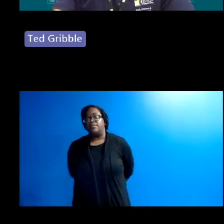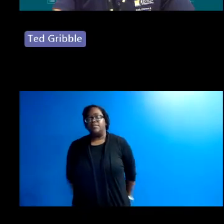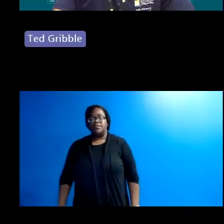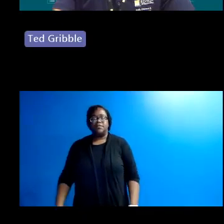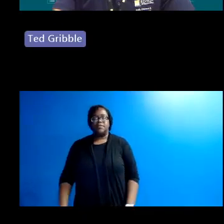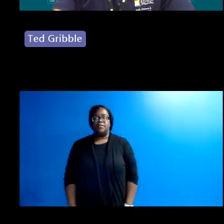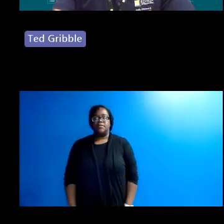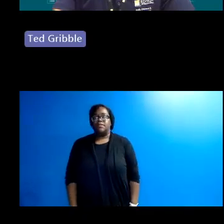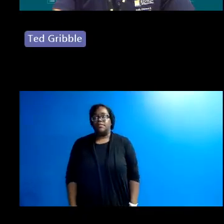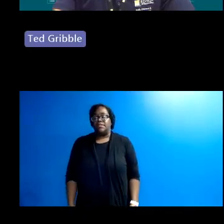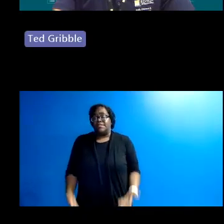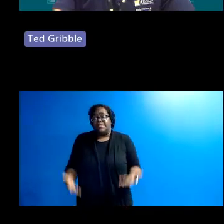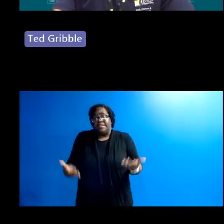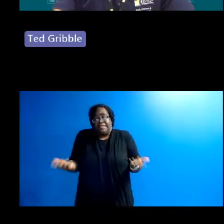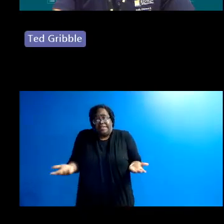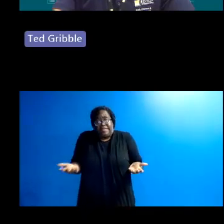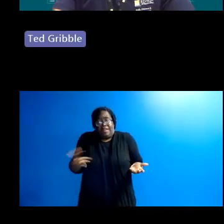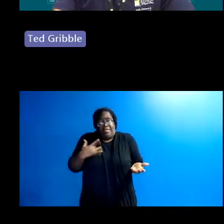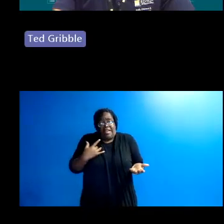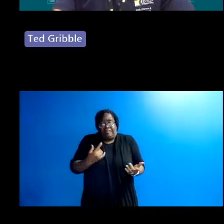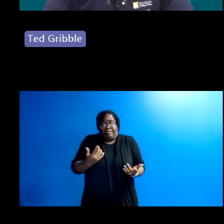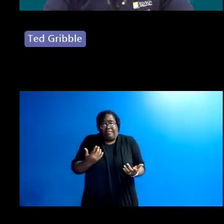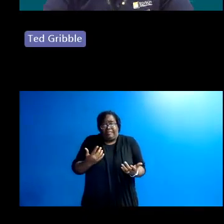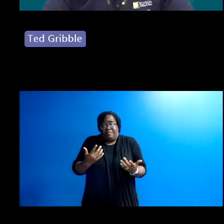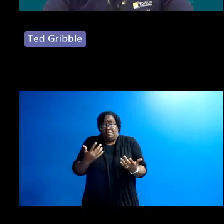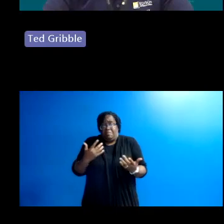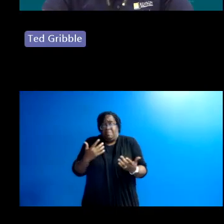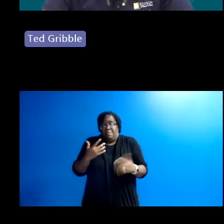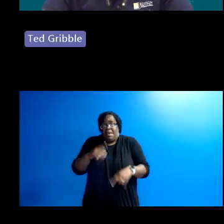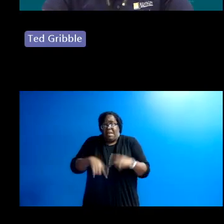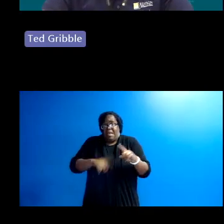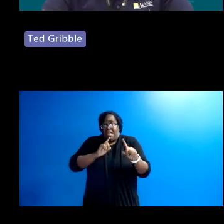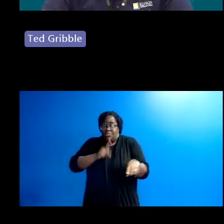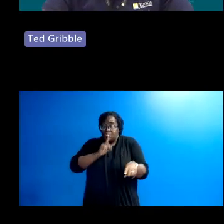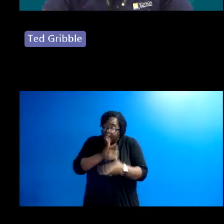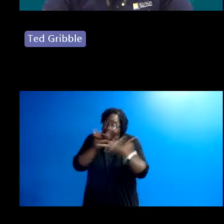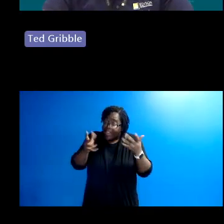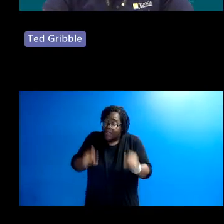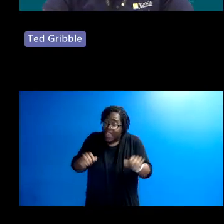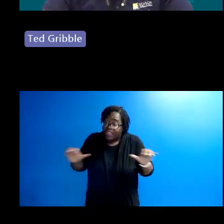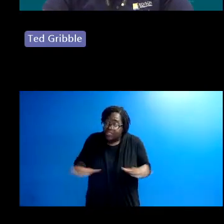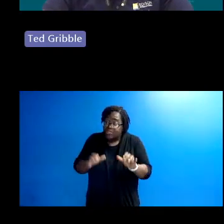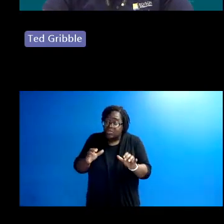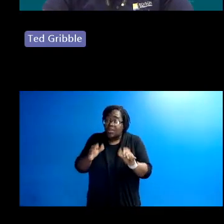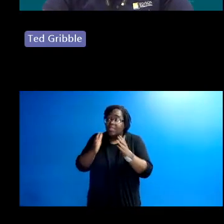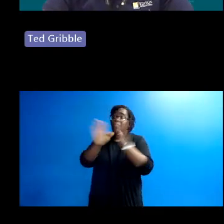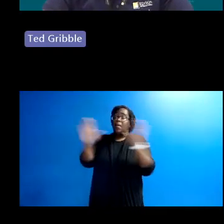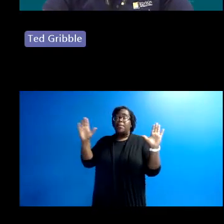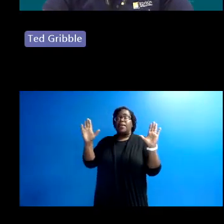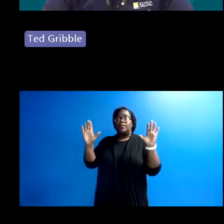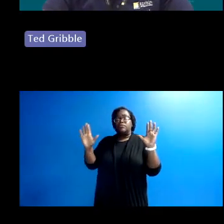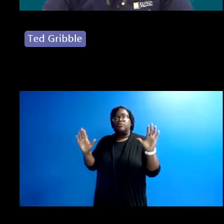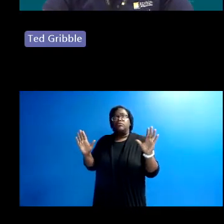This is a little bit over my skis, but frankly, there's a lot that can be done in the public space to advocate for